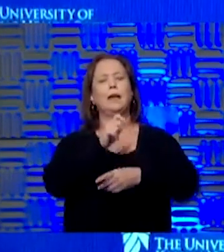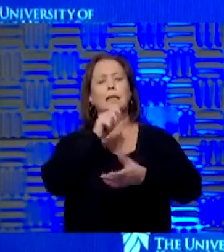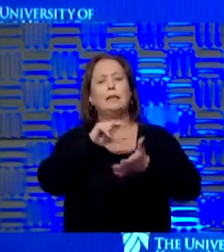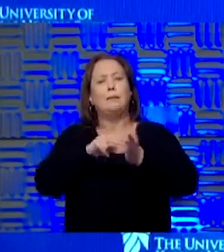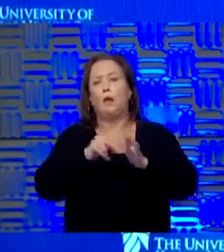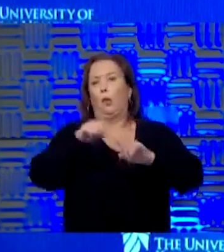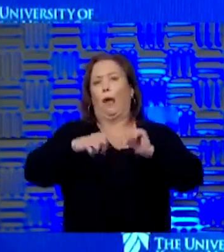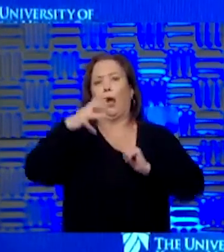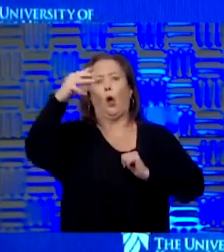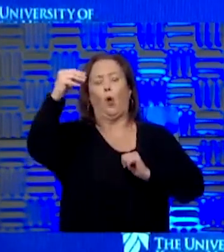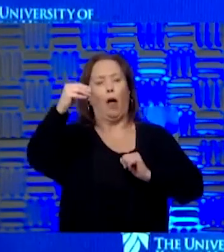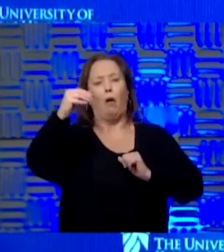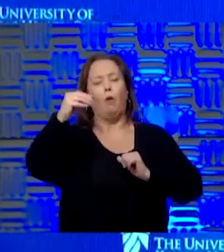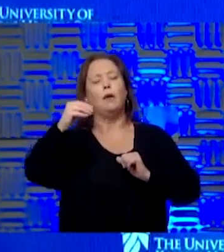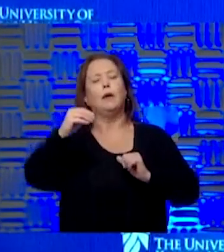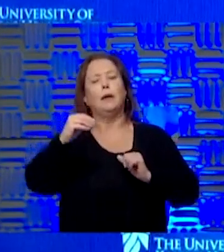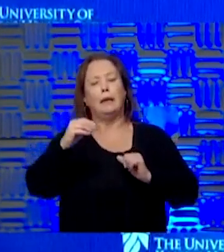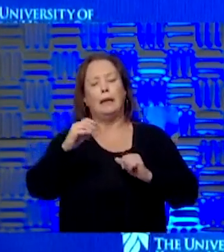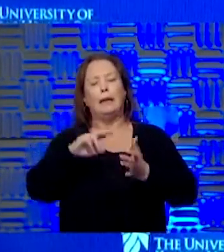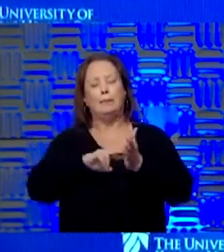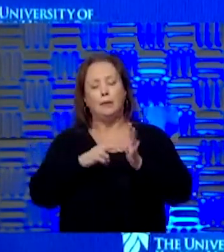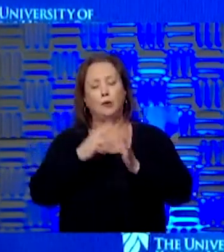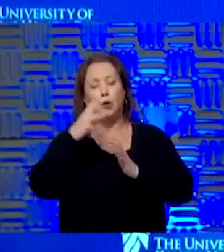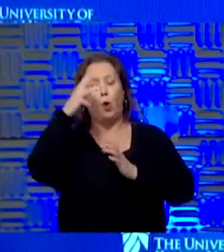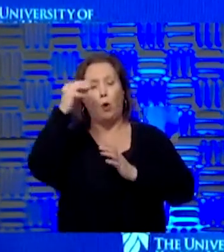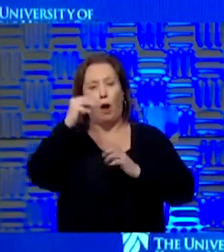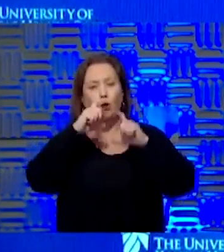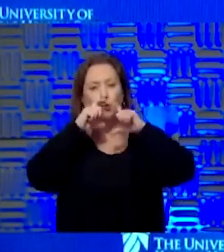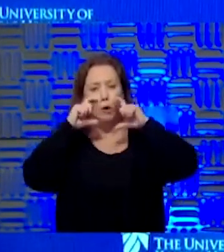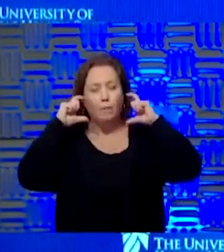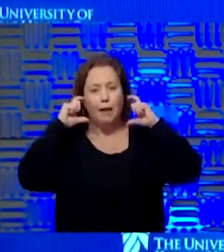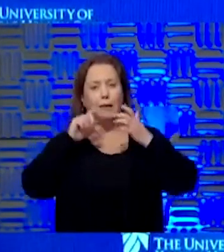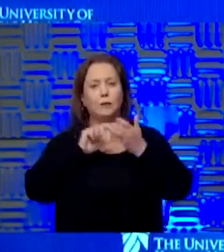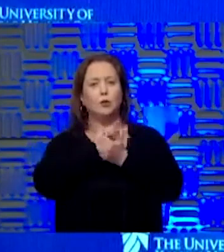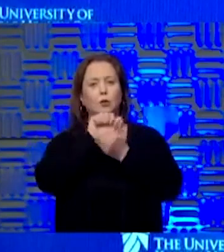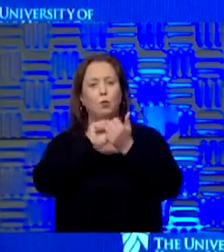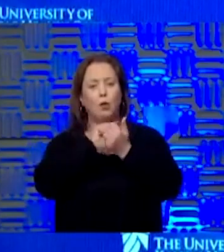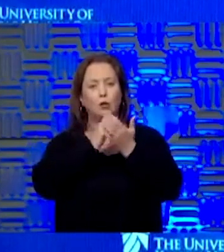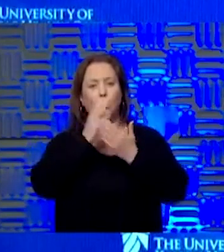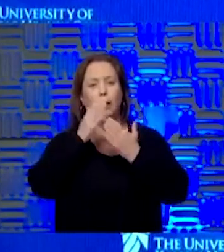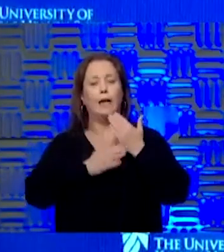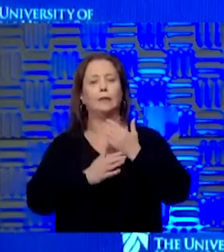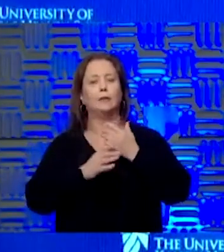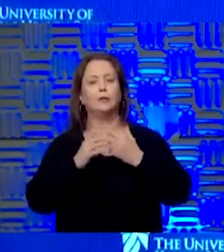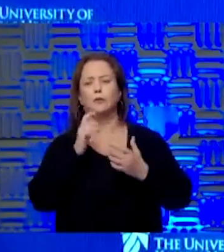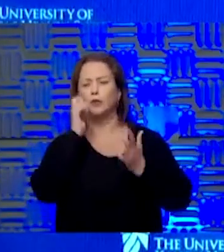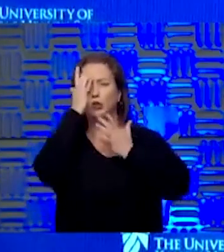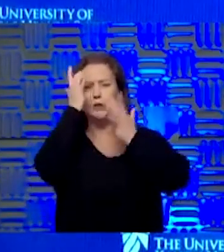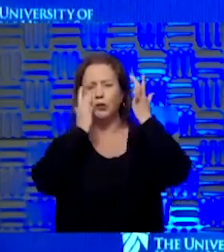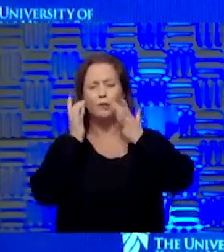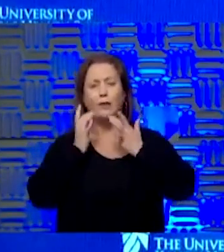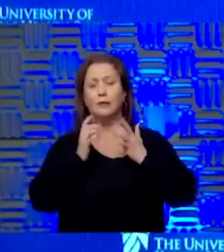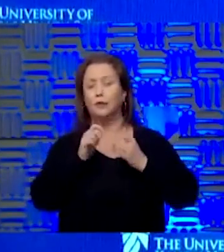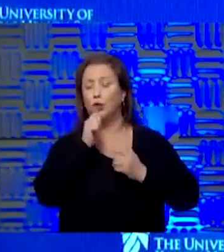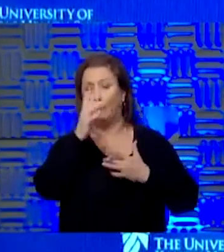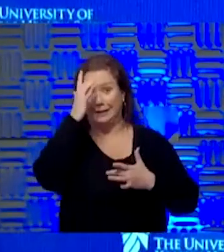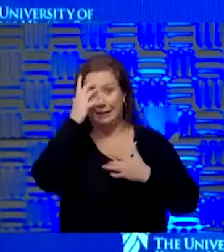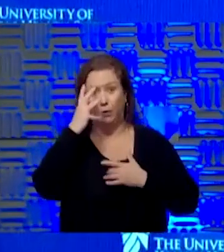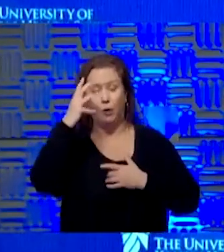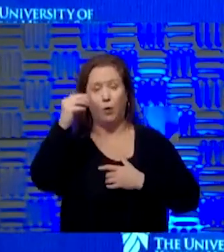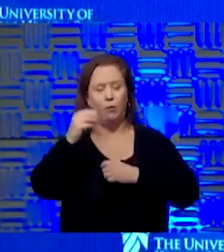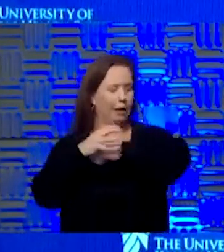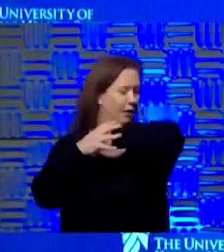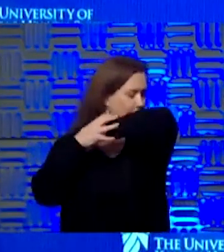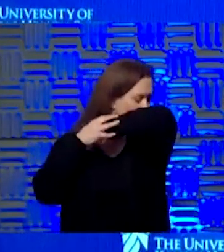it does mean that when you go out in public, you should wear a mask, you should wash your hands, you should not touch your face, you should cough into your elbow, and you shouldn't be sick when you go out. Those are